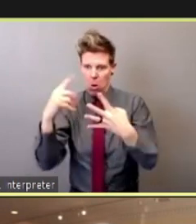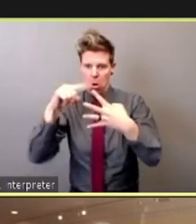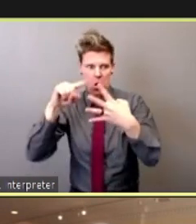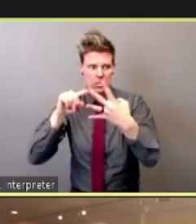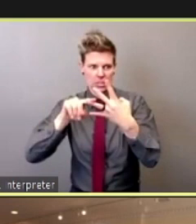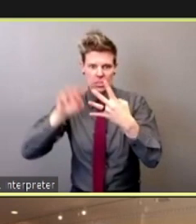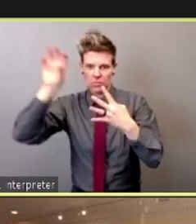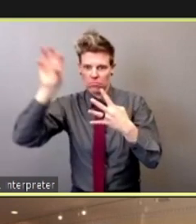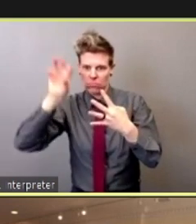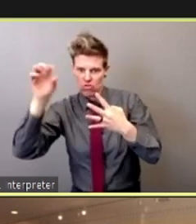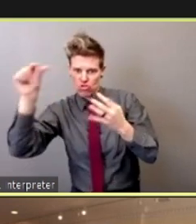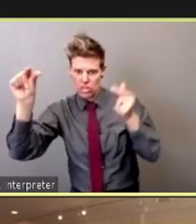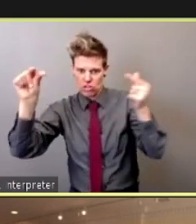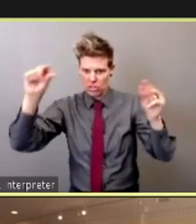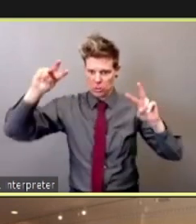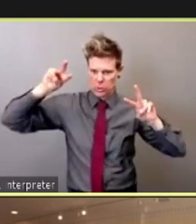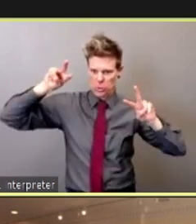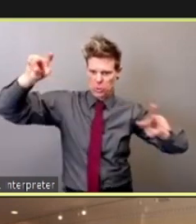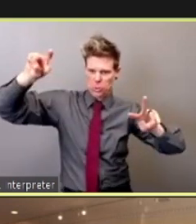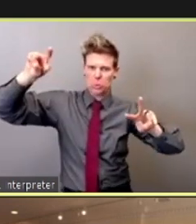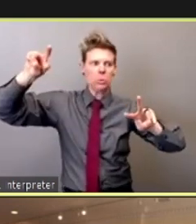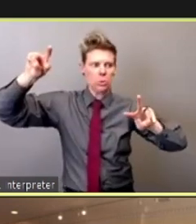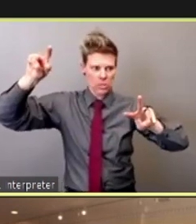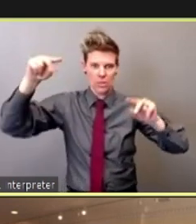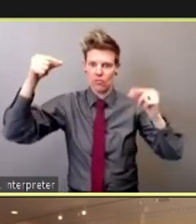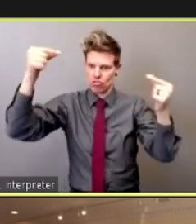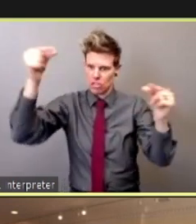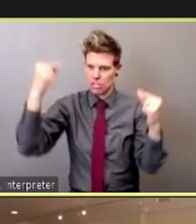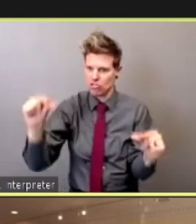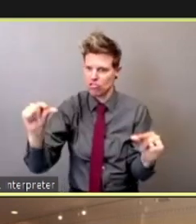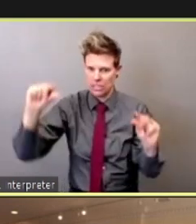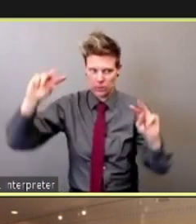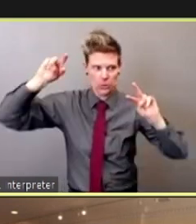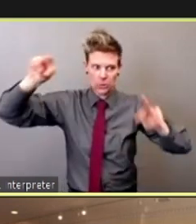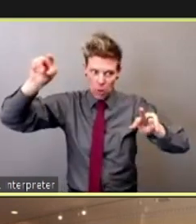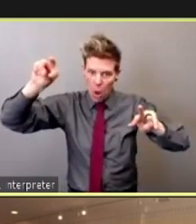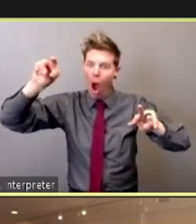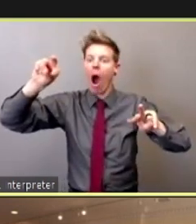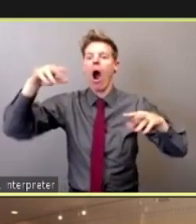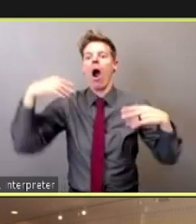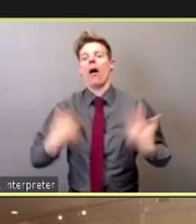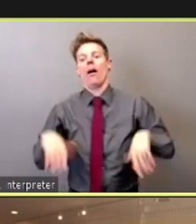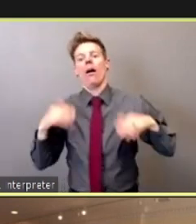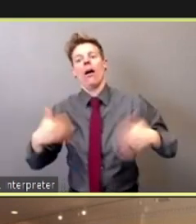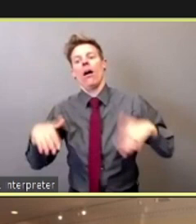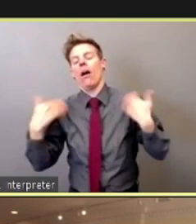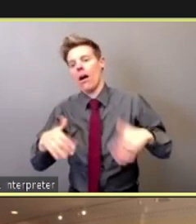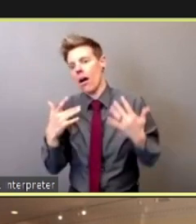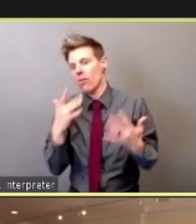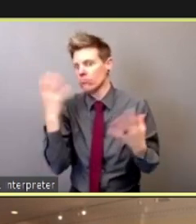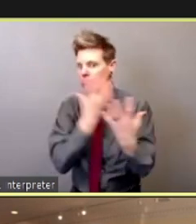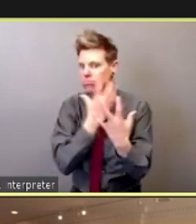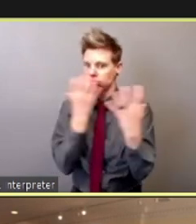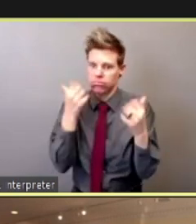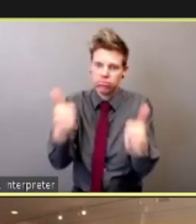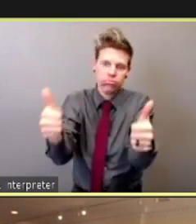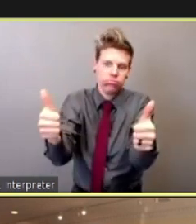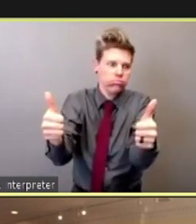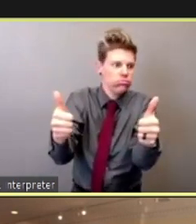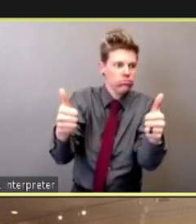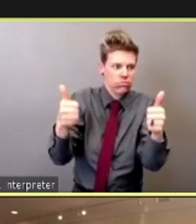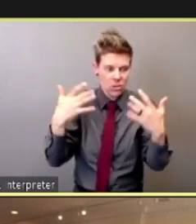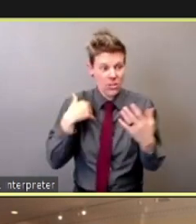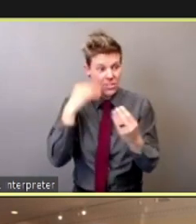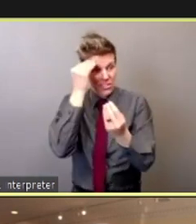what we want to see occur, and we're feeling really good. I want to note that 29 counties,